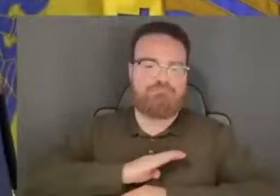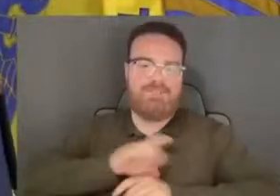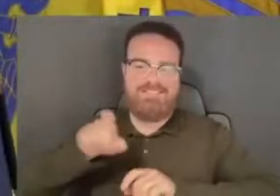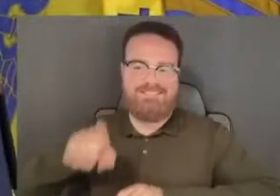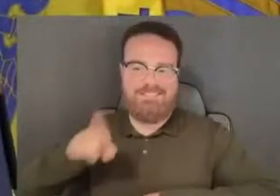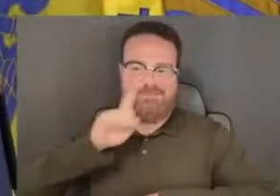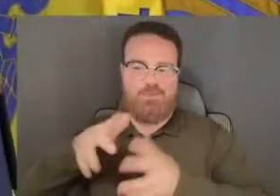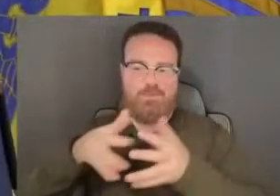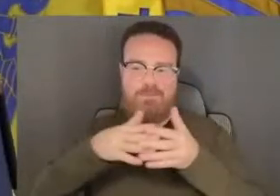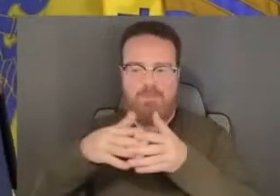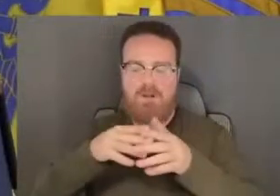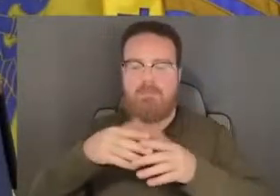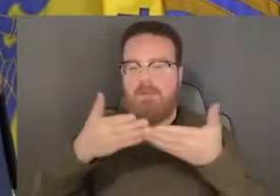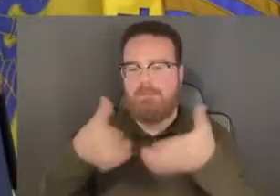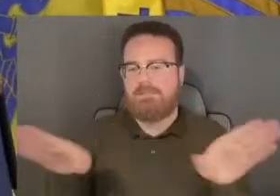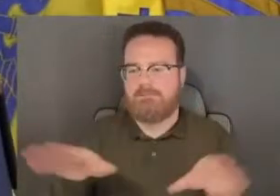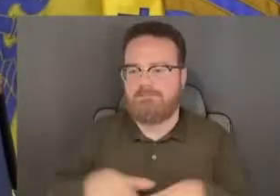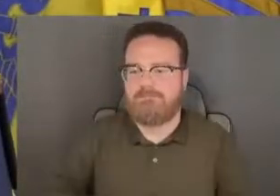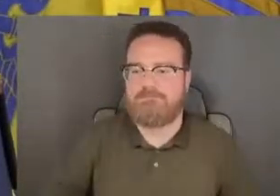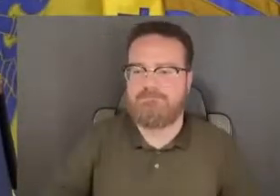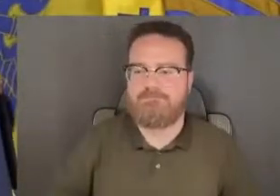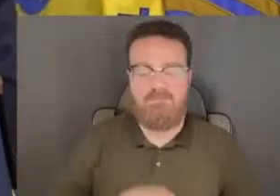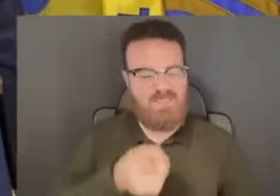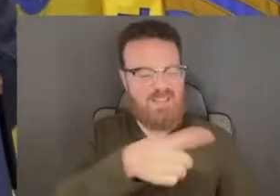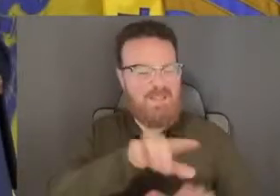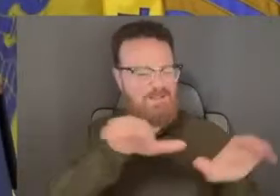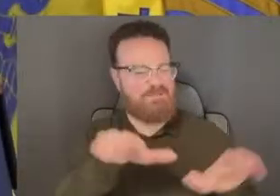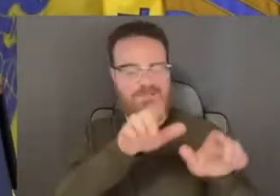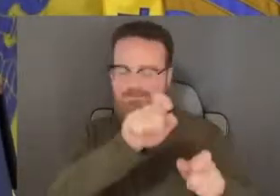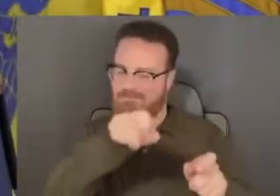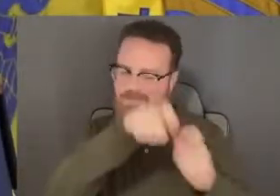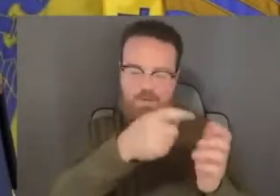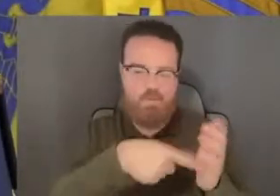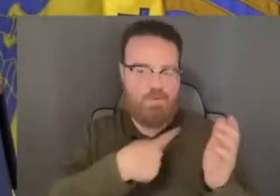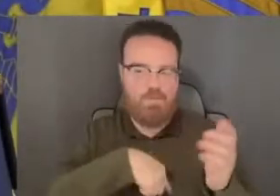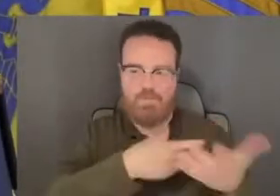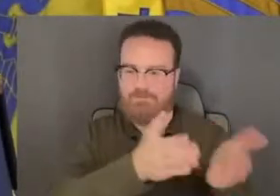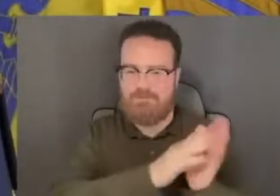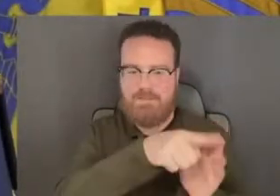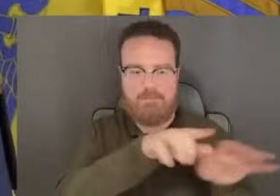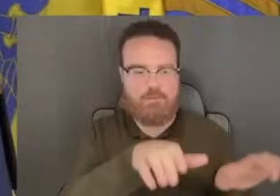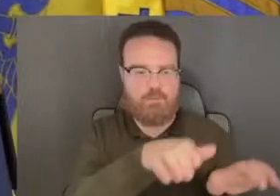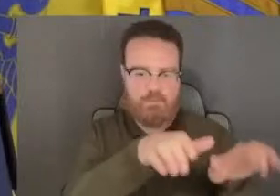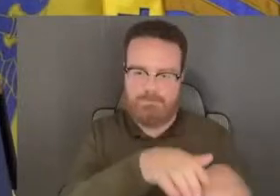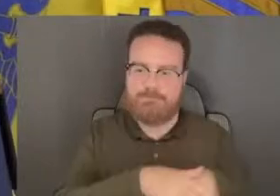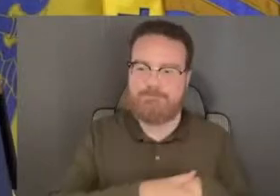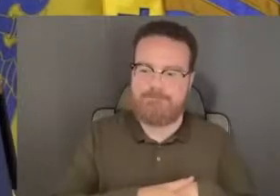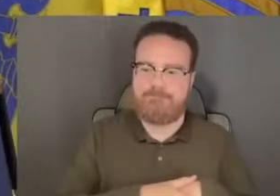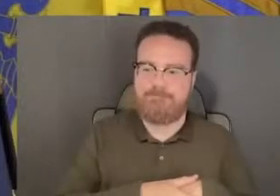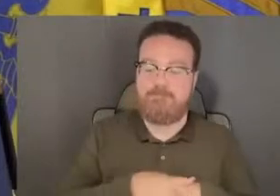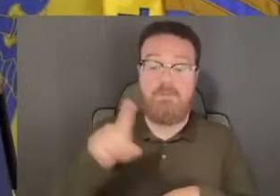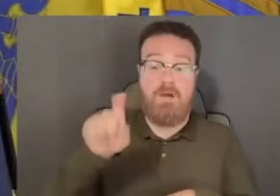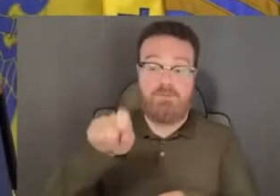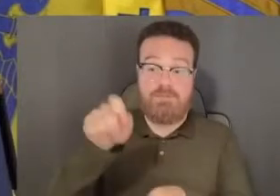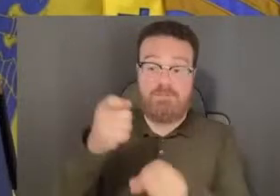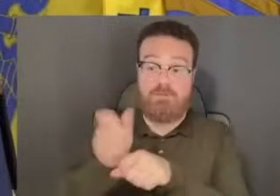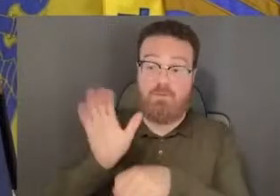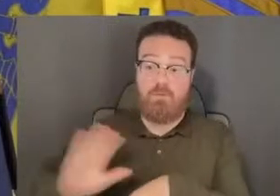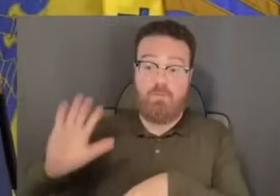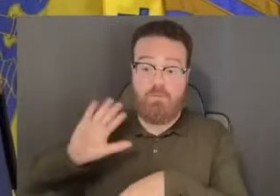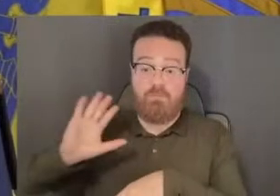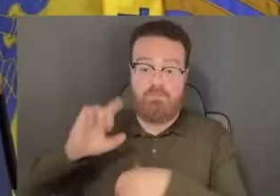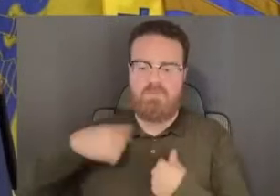done exactly what we have asked them to do. 100 years ago, we asked them to focus on mass